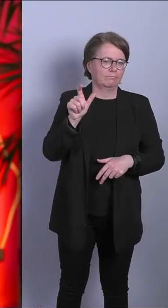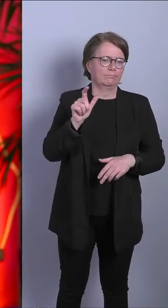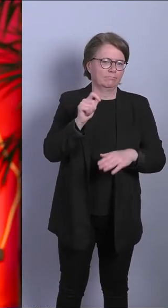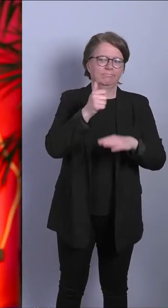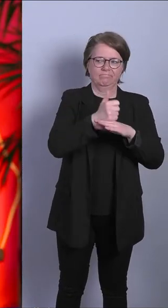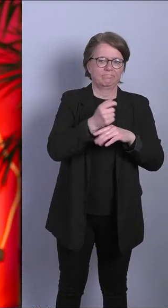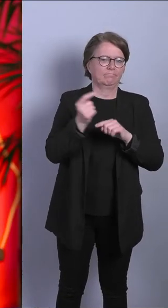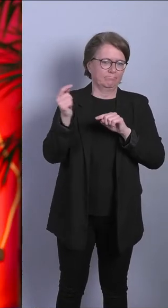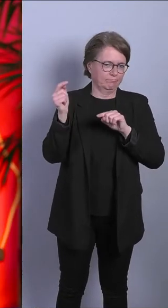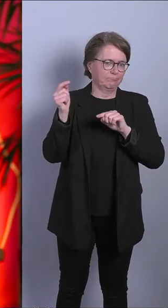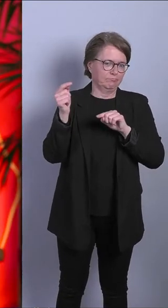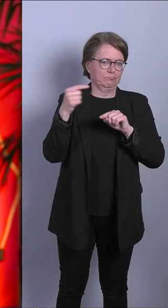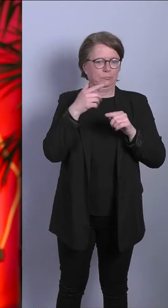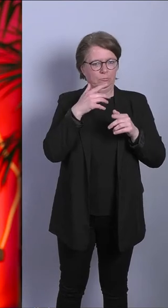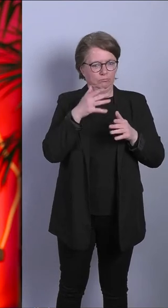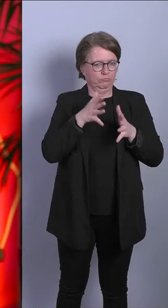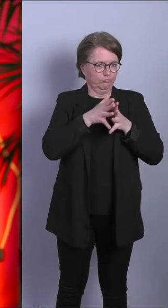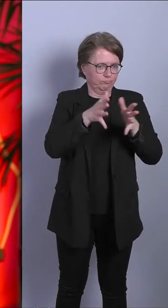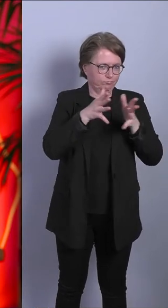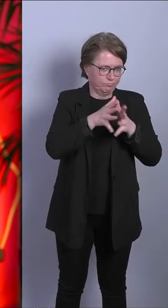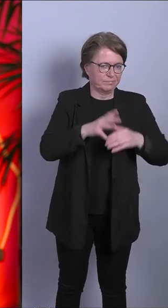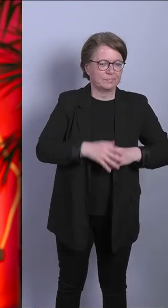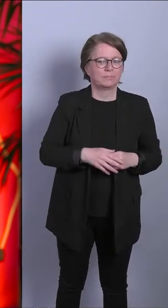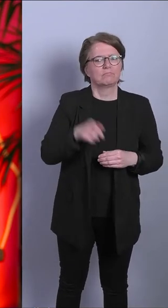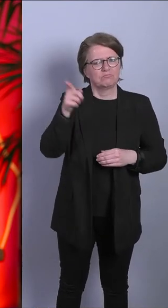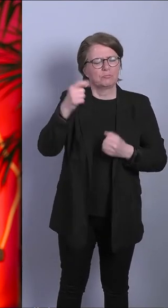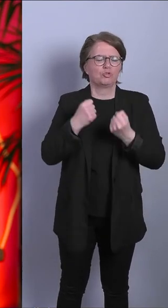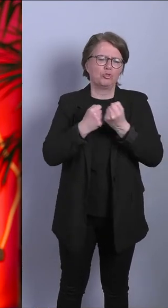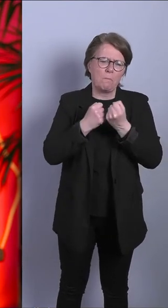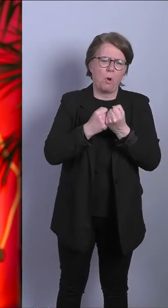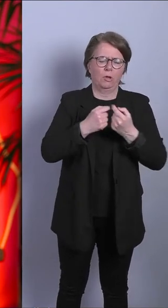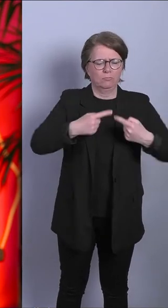course, she is also a supporter and promoter of the World Games.